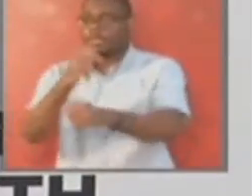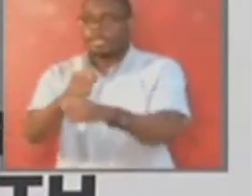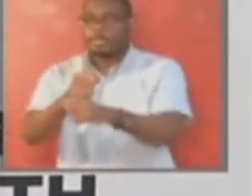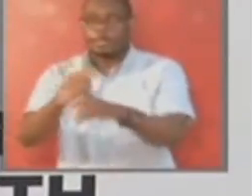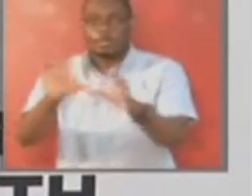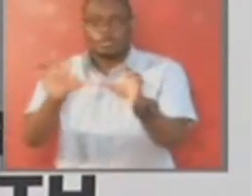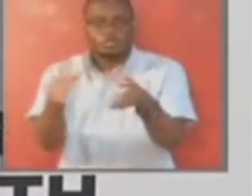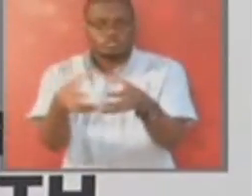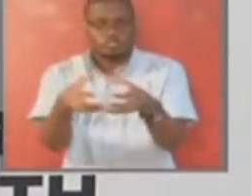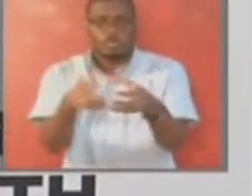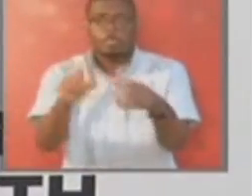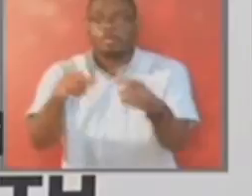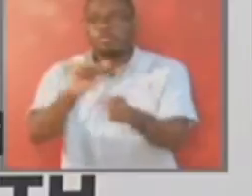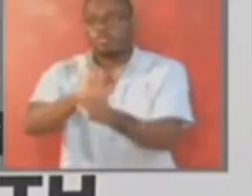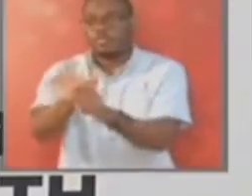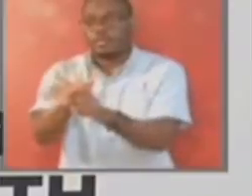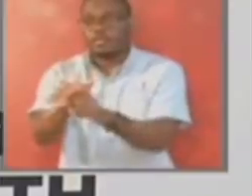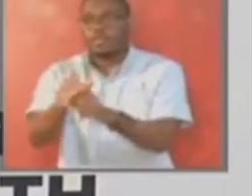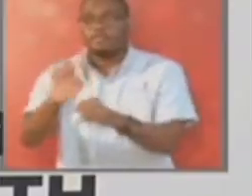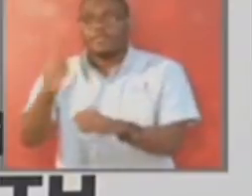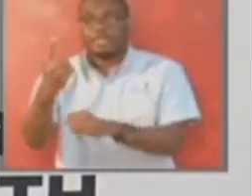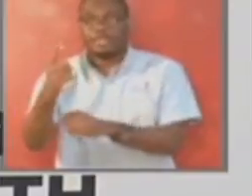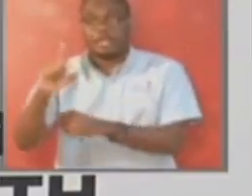first type out of Wuhan, China.